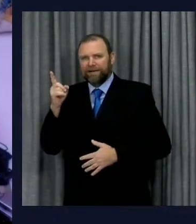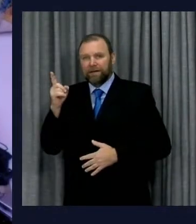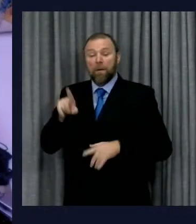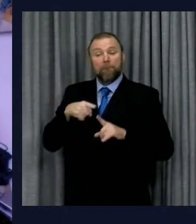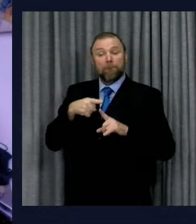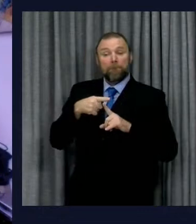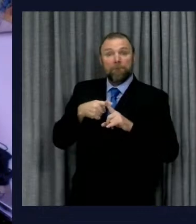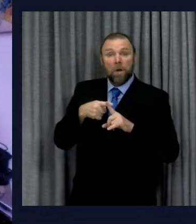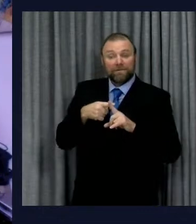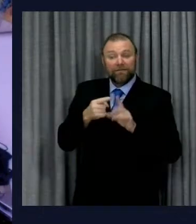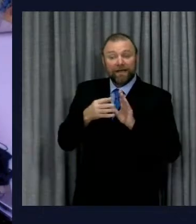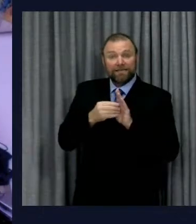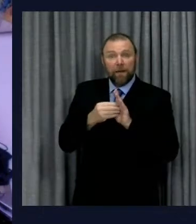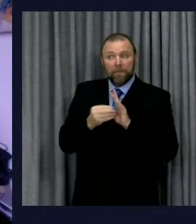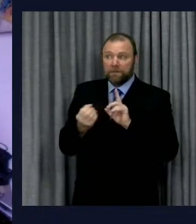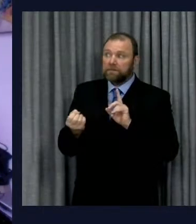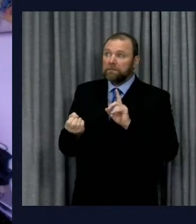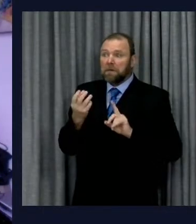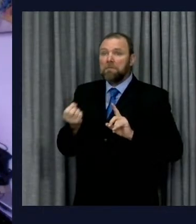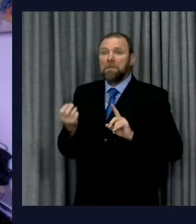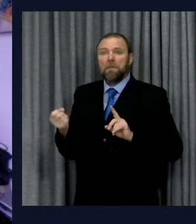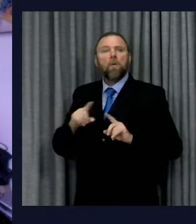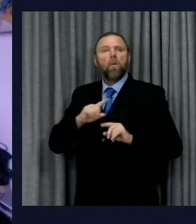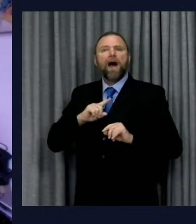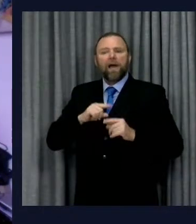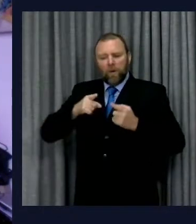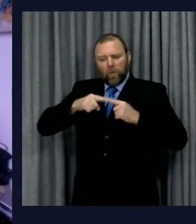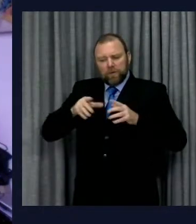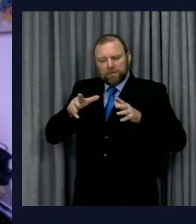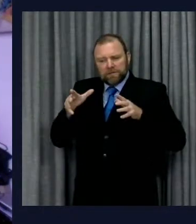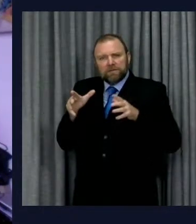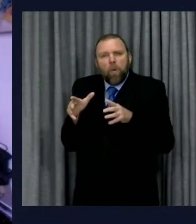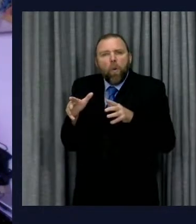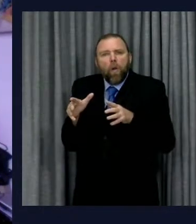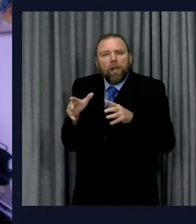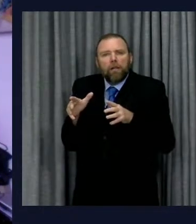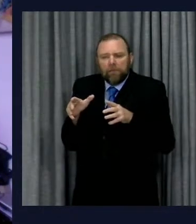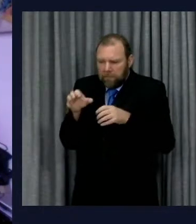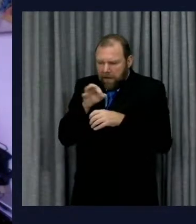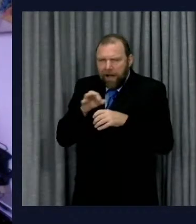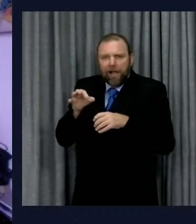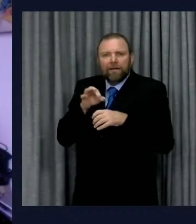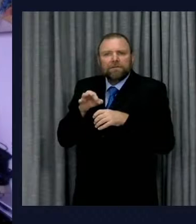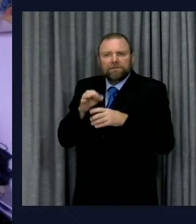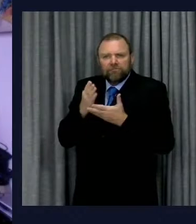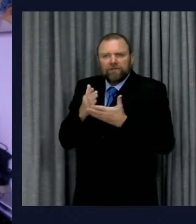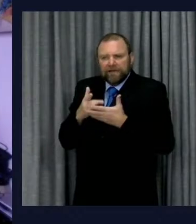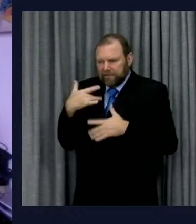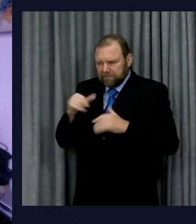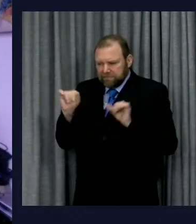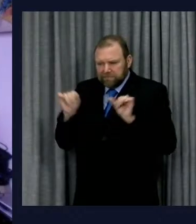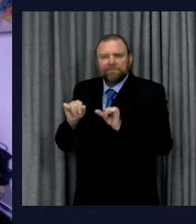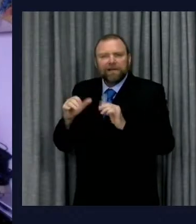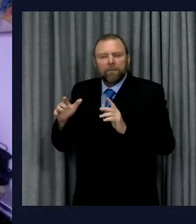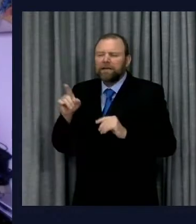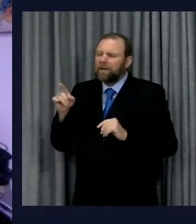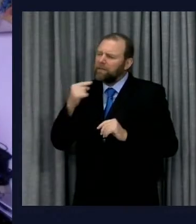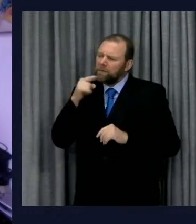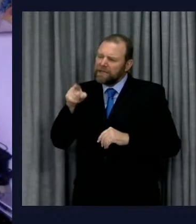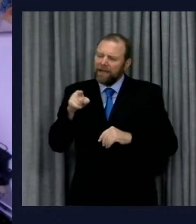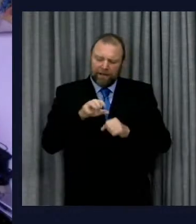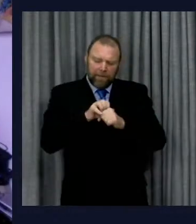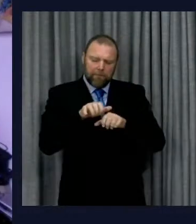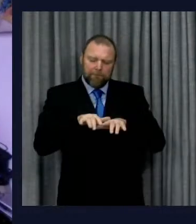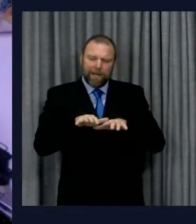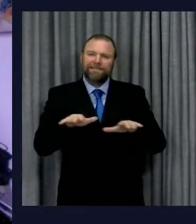because we are small islands in a sea of hand-to-mouth short-termism. You also said that the pandemic has only sharpened the need for